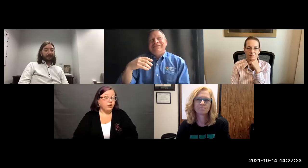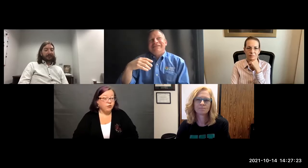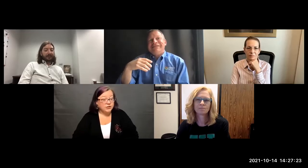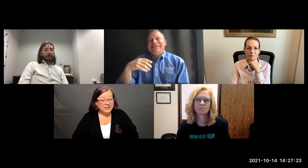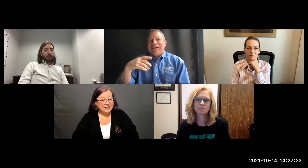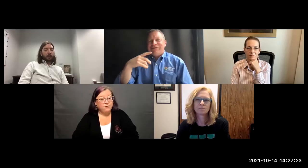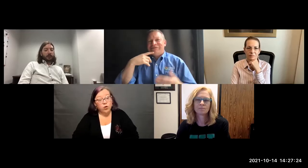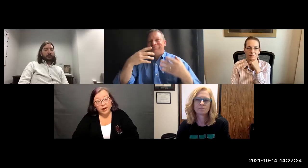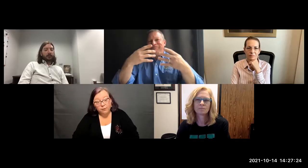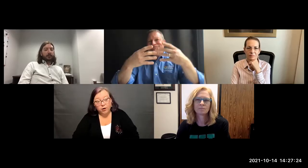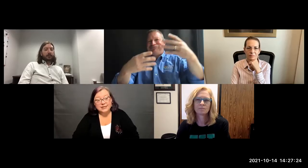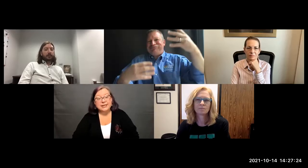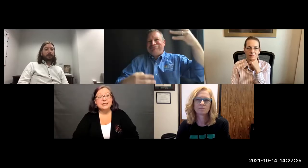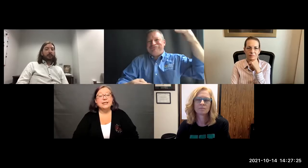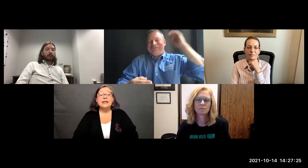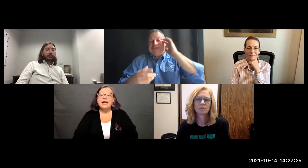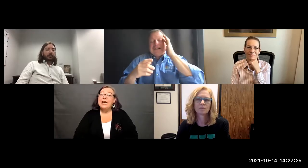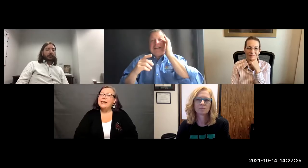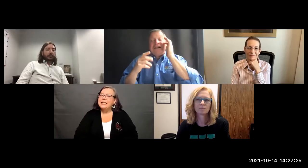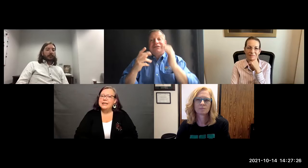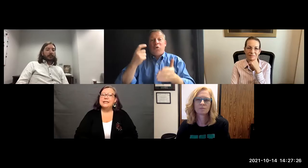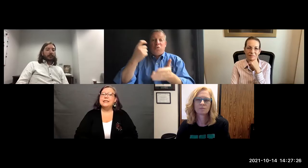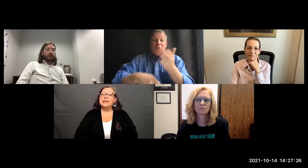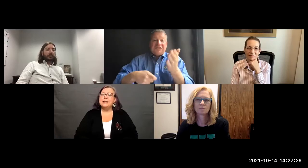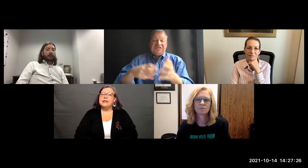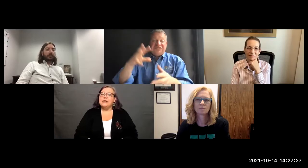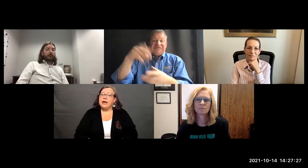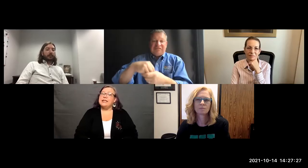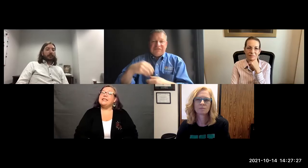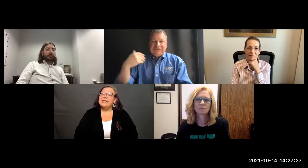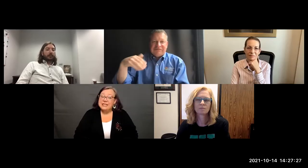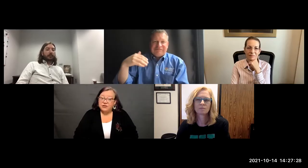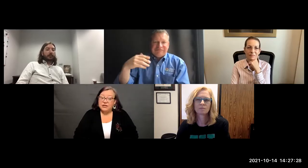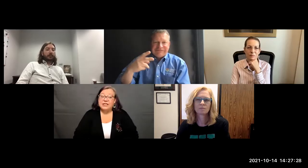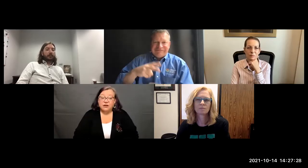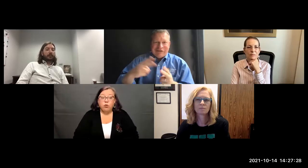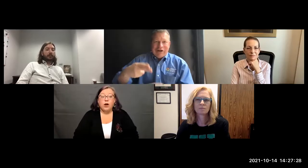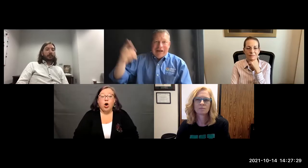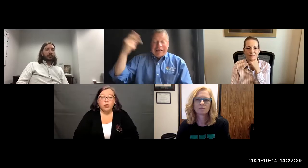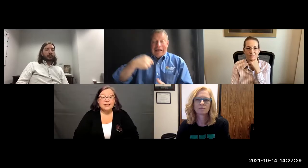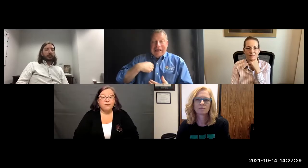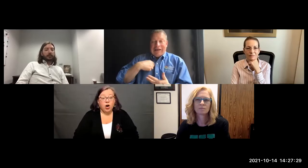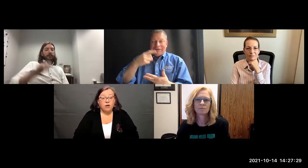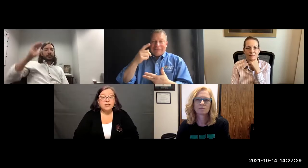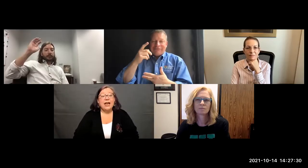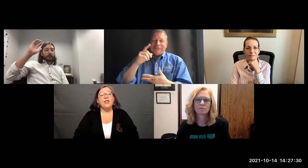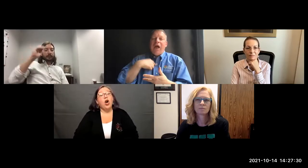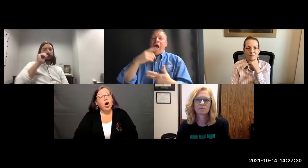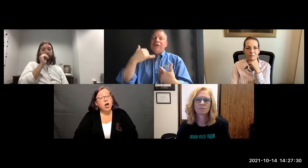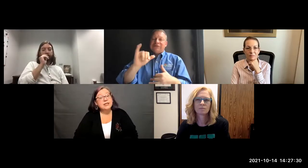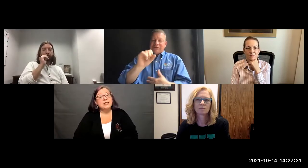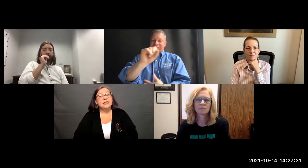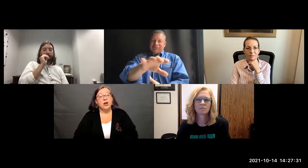with a university for that process. It is an extensive list of what all is involved, and